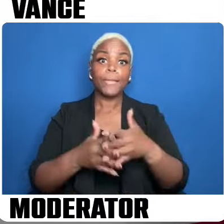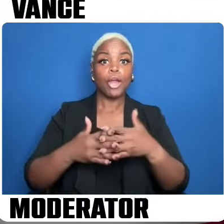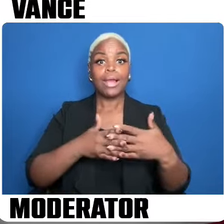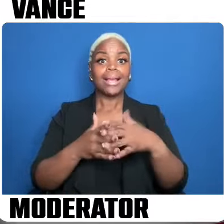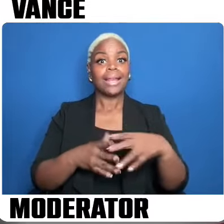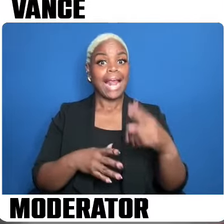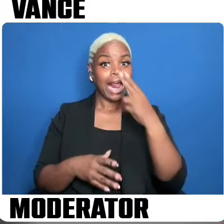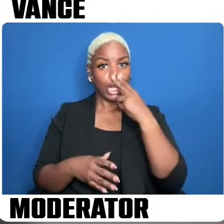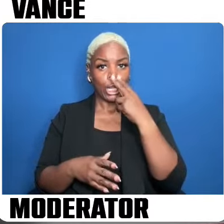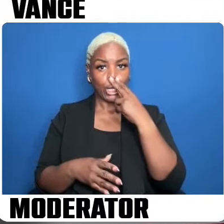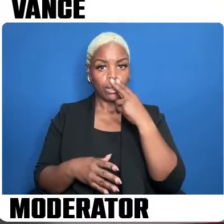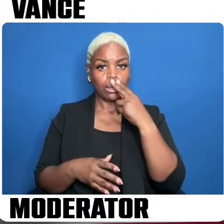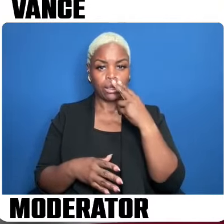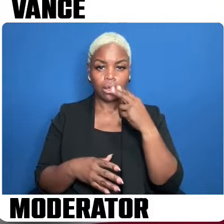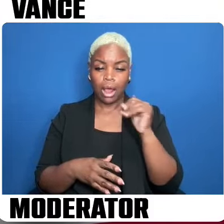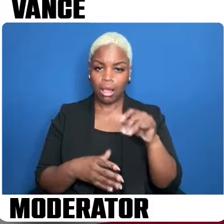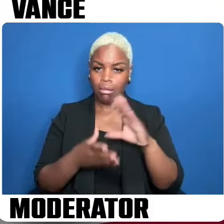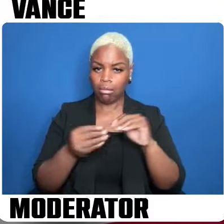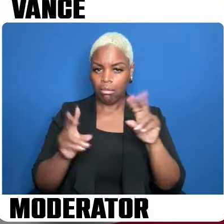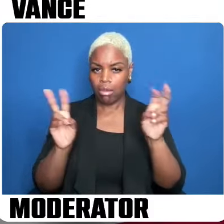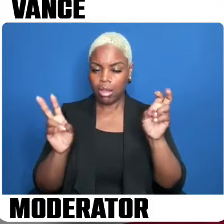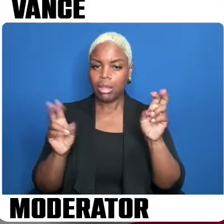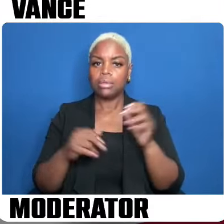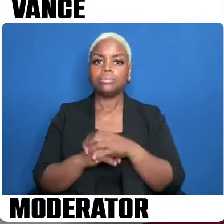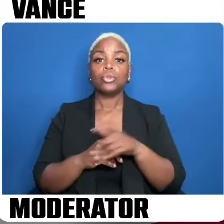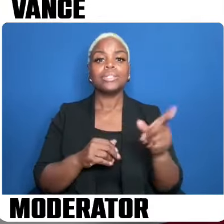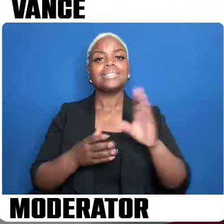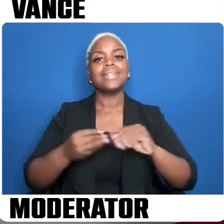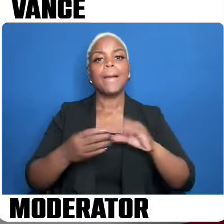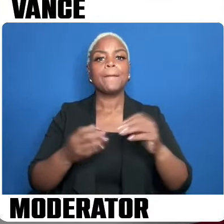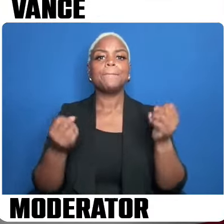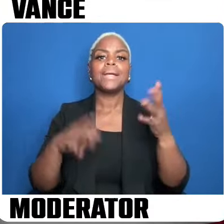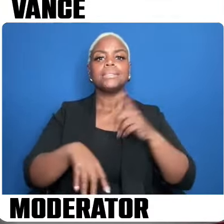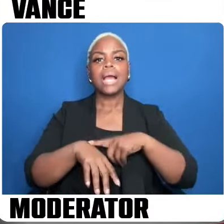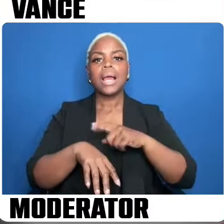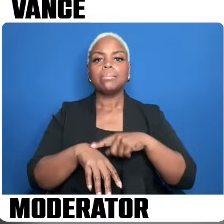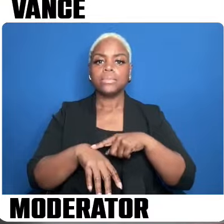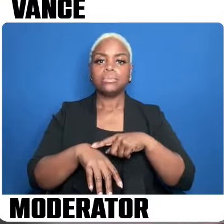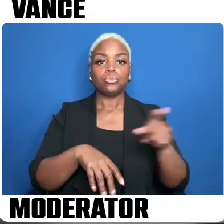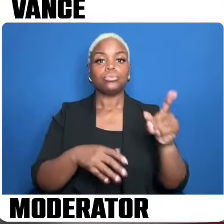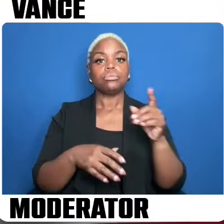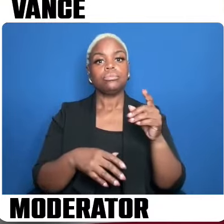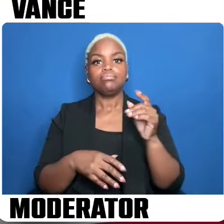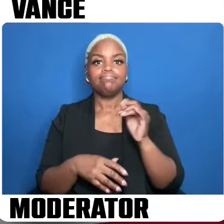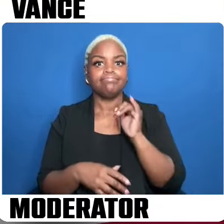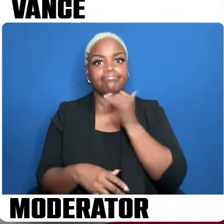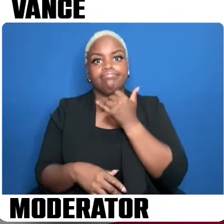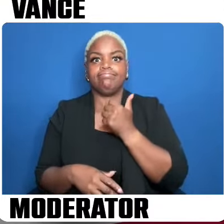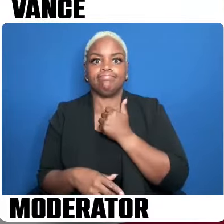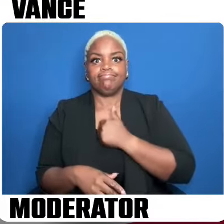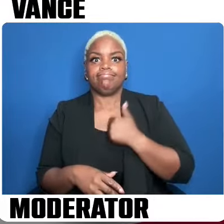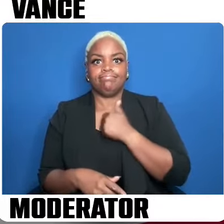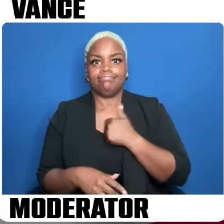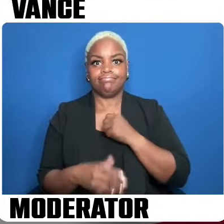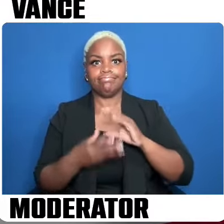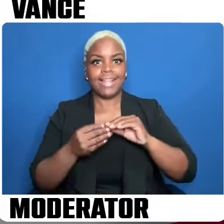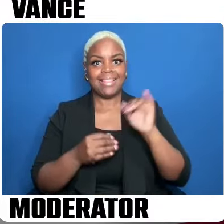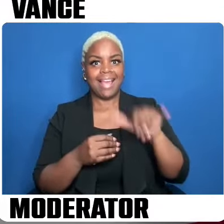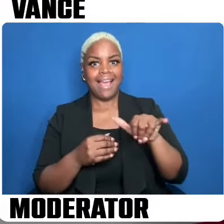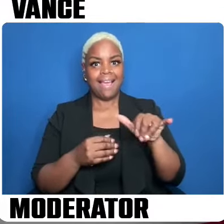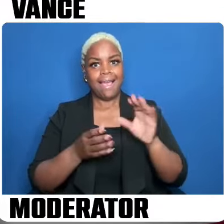and explained you then voted for Donald Trump in 2020. But the Washington Post reported new messages last week in which you also